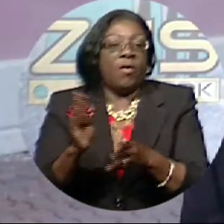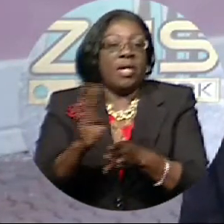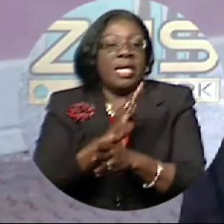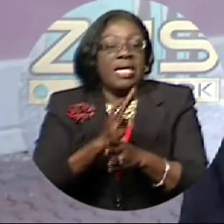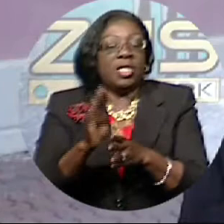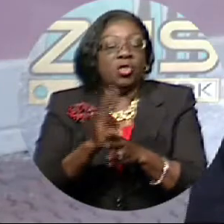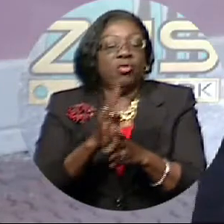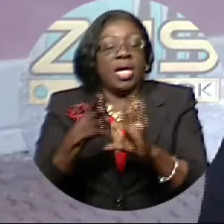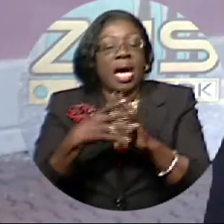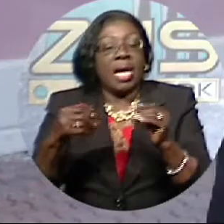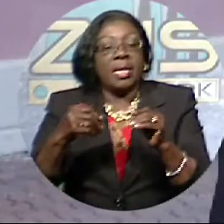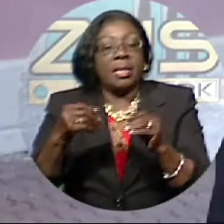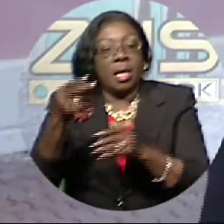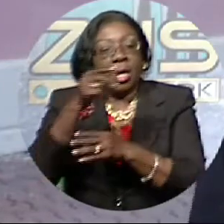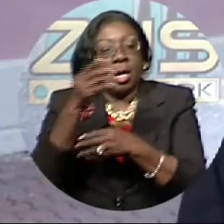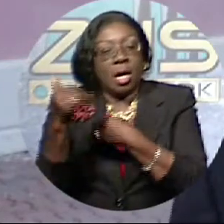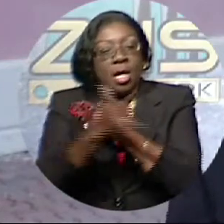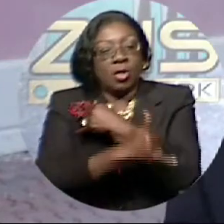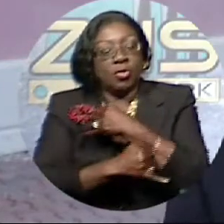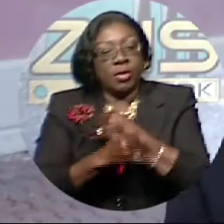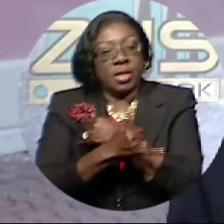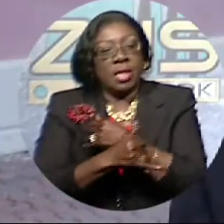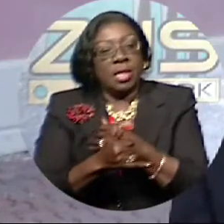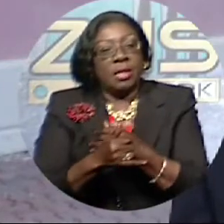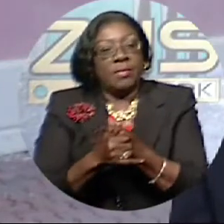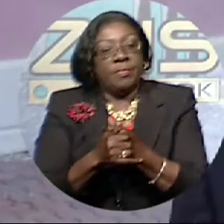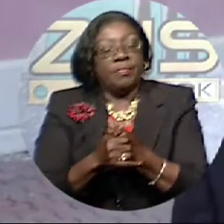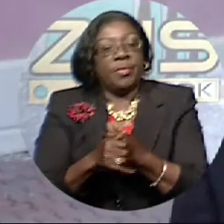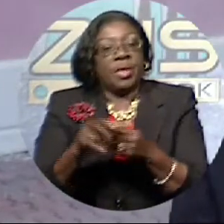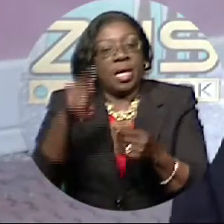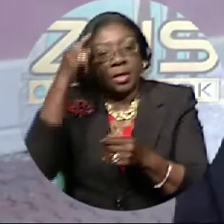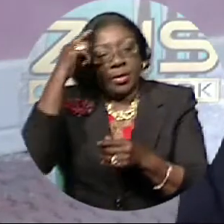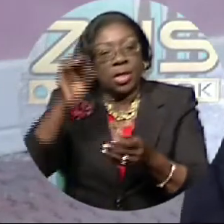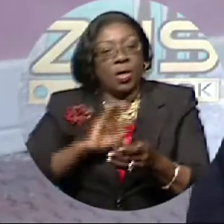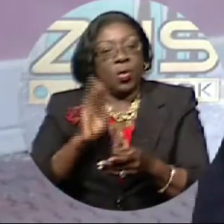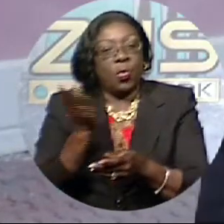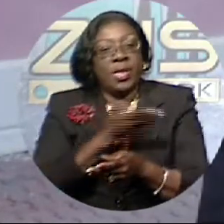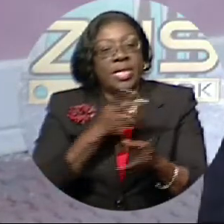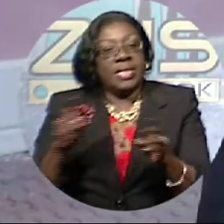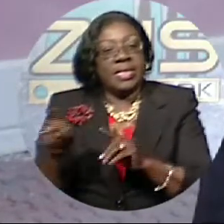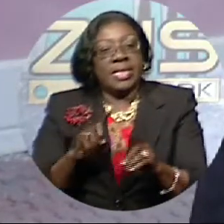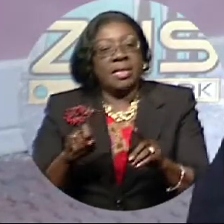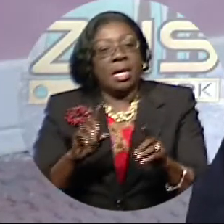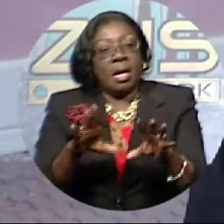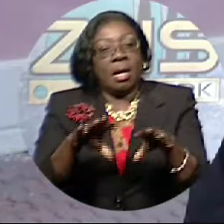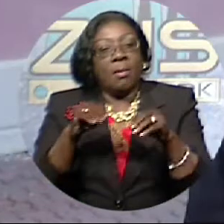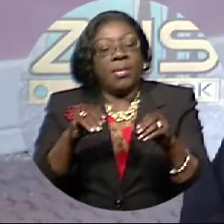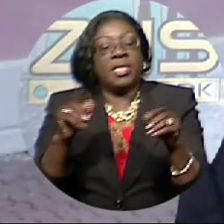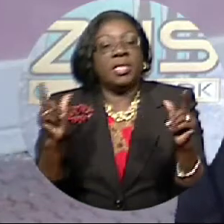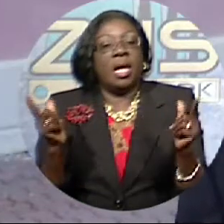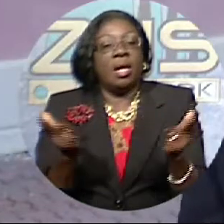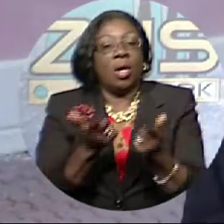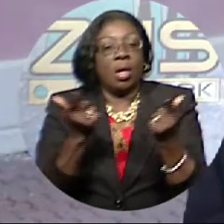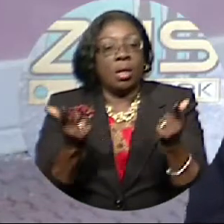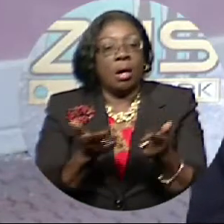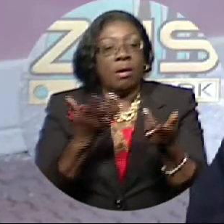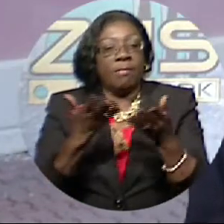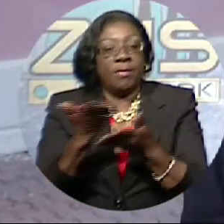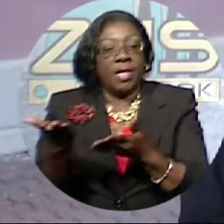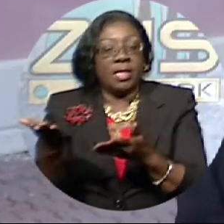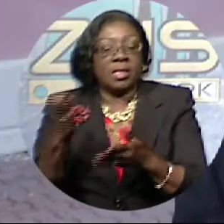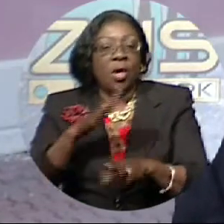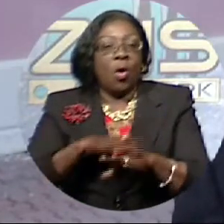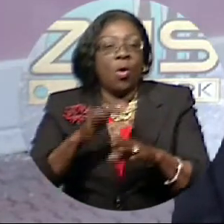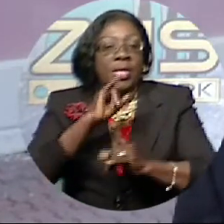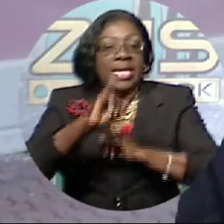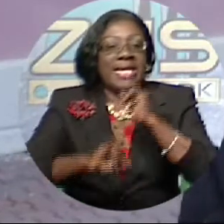growth in this certainly volatile environment, but I think we did accomplish a lot of things, especially on the international level, which are very